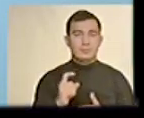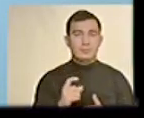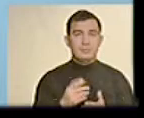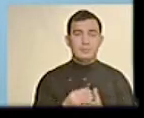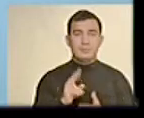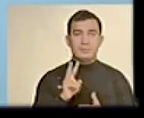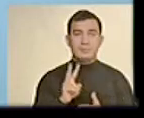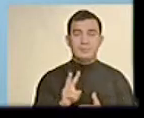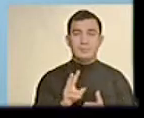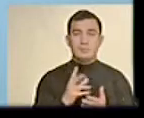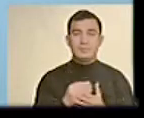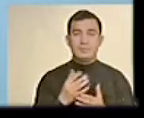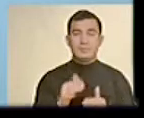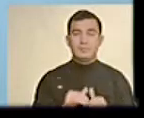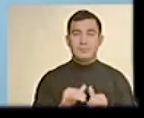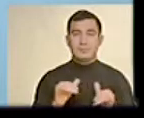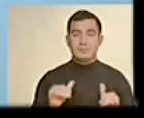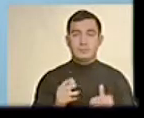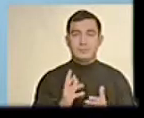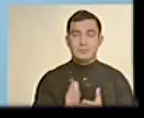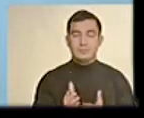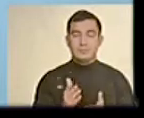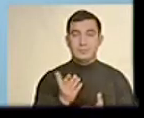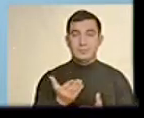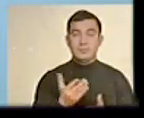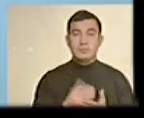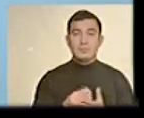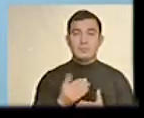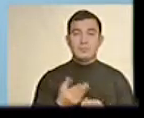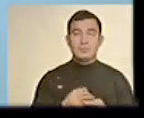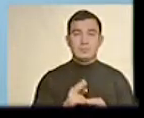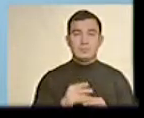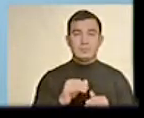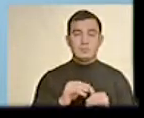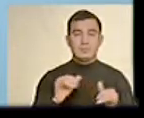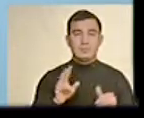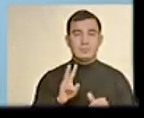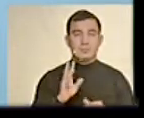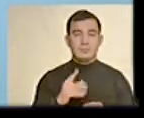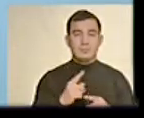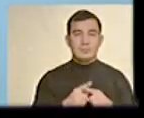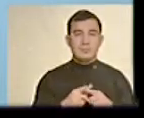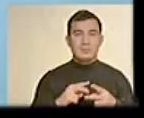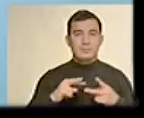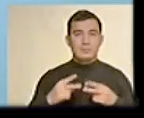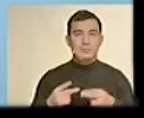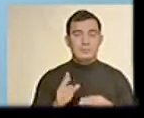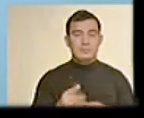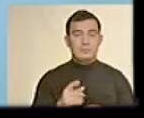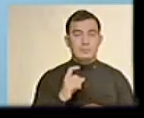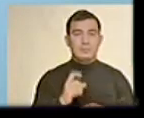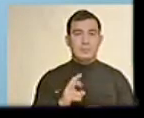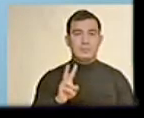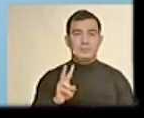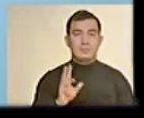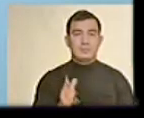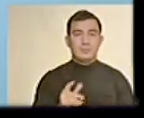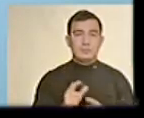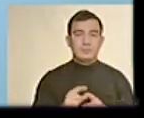kvadratga oshirganimizda minus ni kvadratga oshirganda plus bo'ladi va natijamiz x kvadratga teng